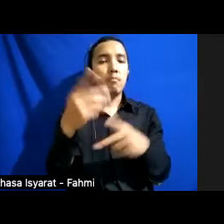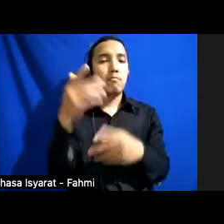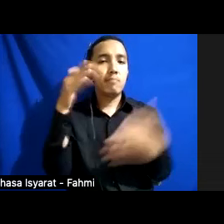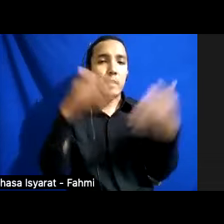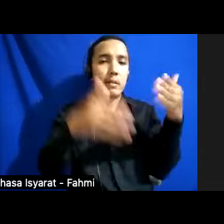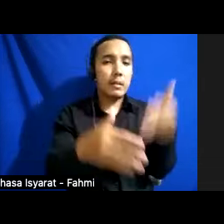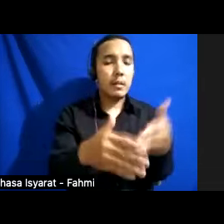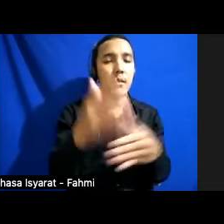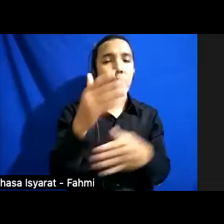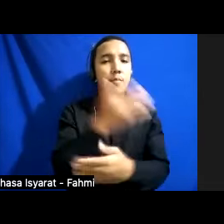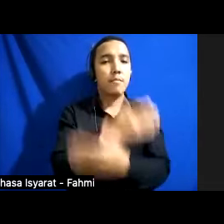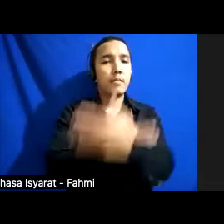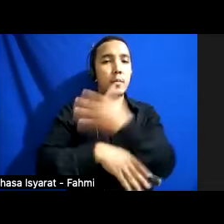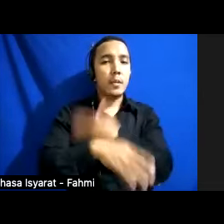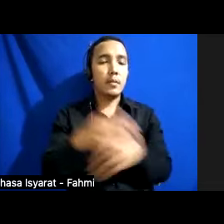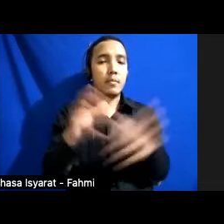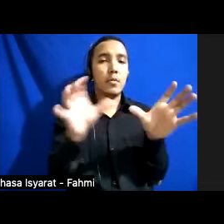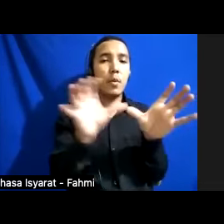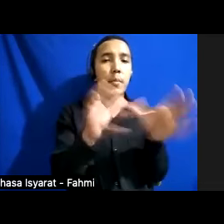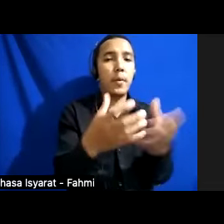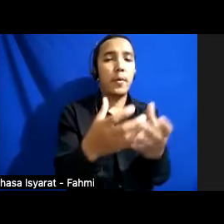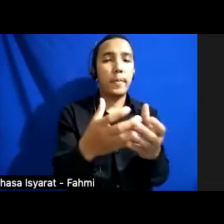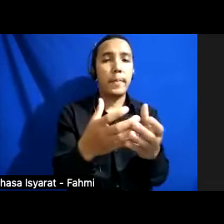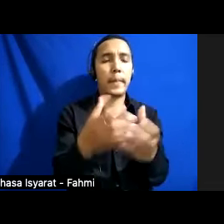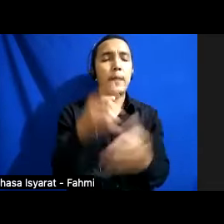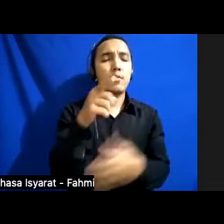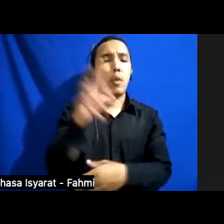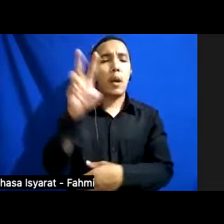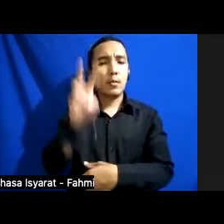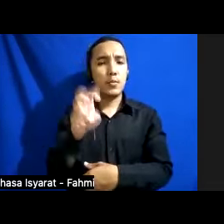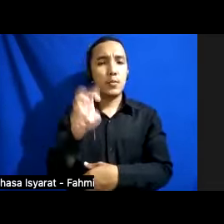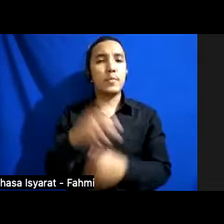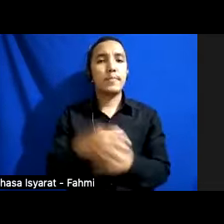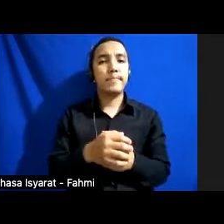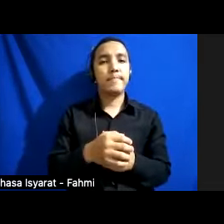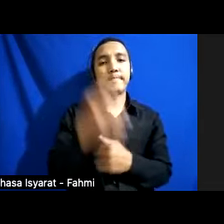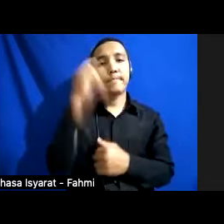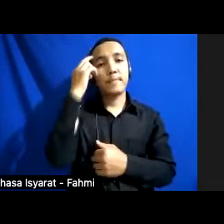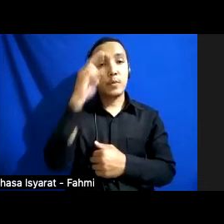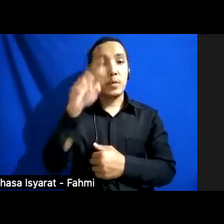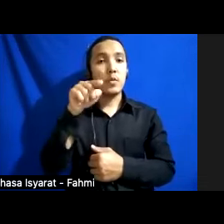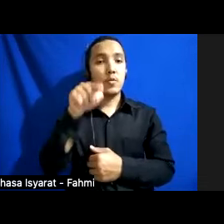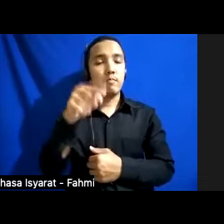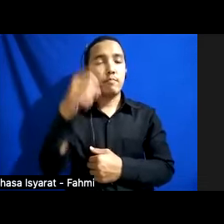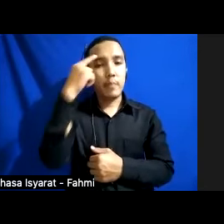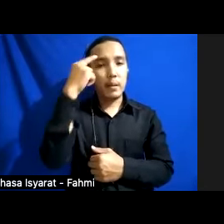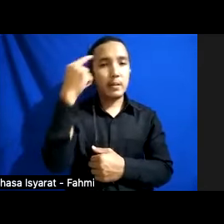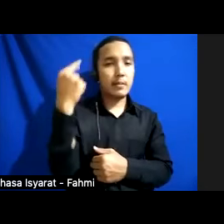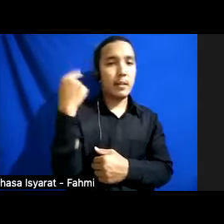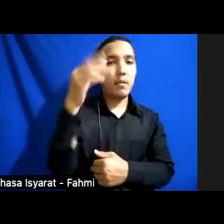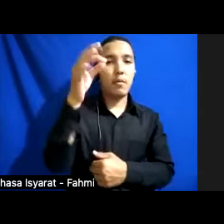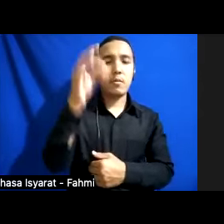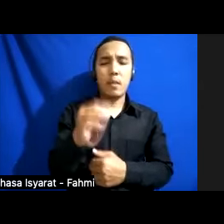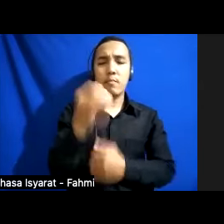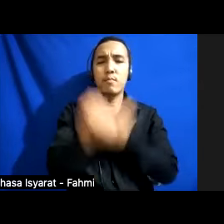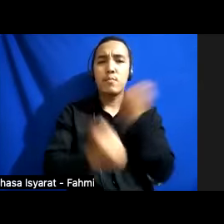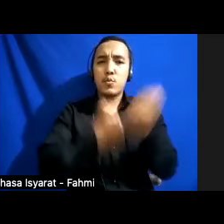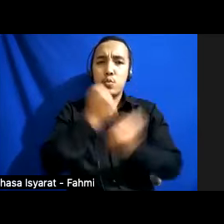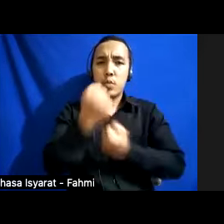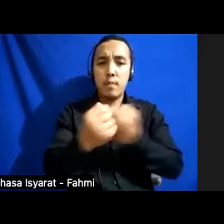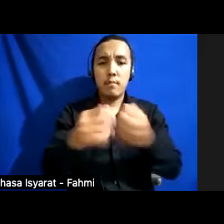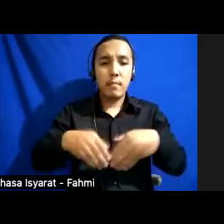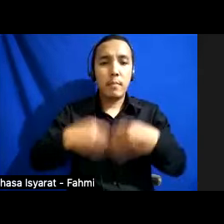with disabilities is absolute. And for that, the Surakarta city government puts in efforts to